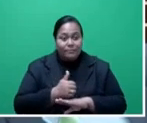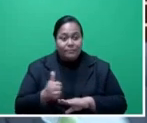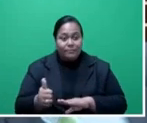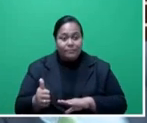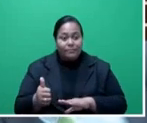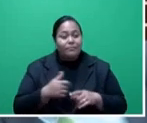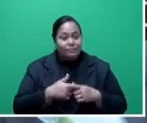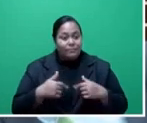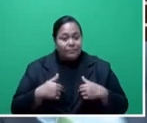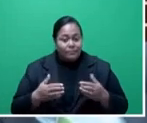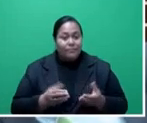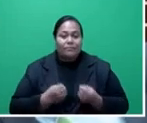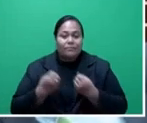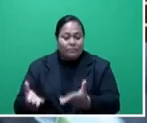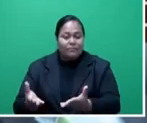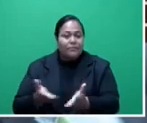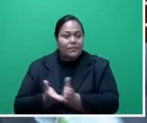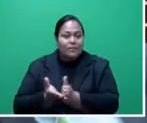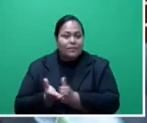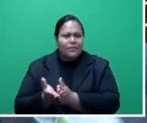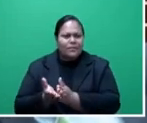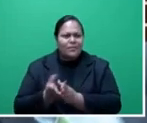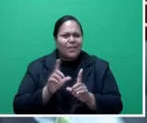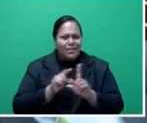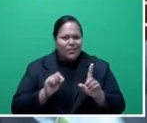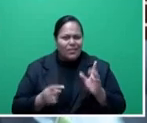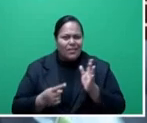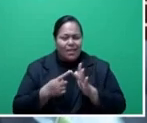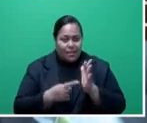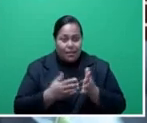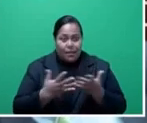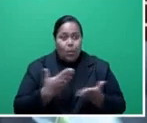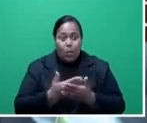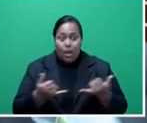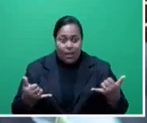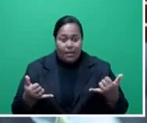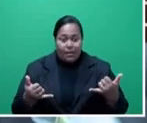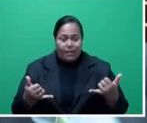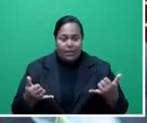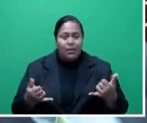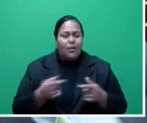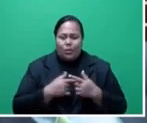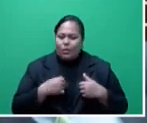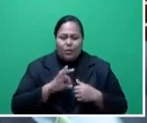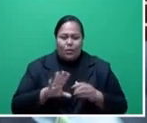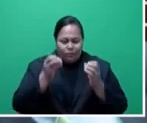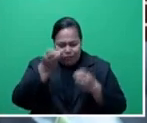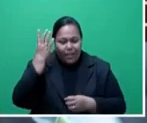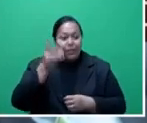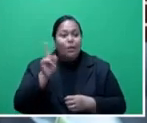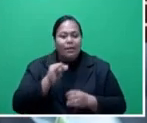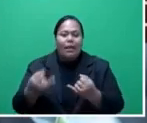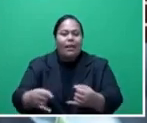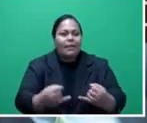we're actually moving government services to a digital platform, we are leaving those in regional maritime areas and the MSMEs behind. We're not, sir. It is interesting to note